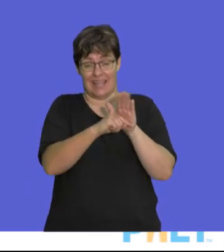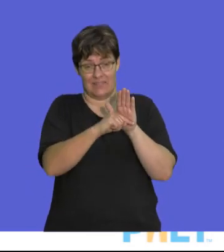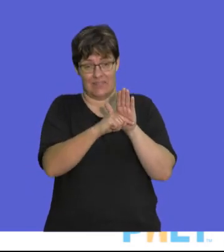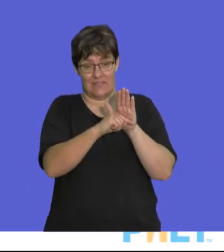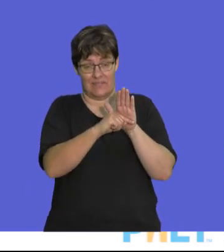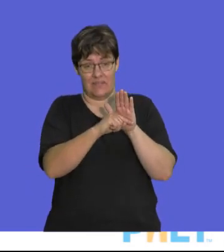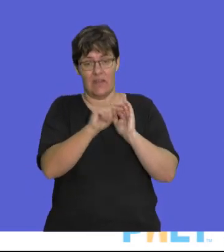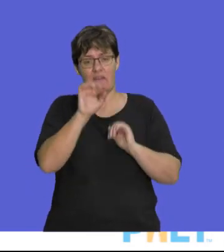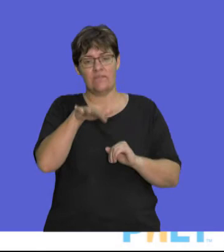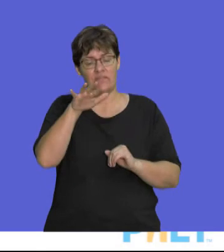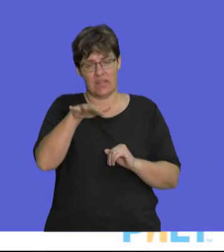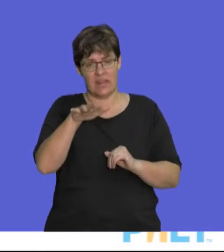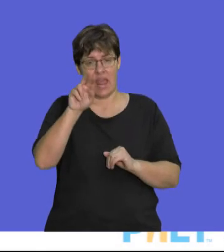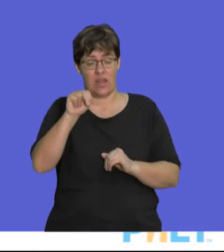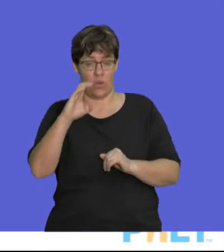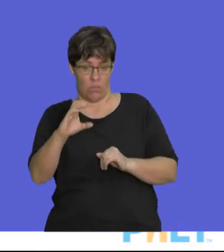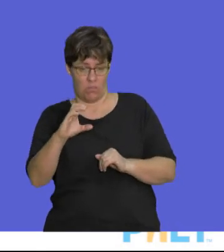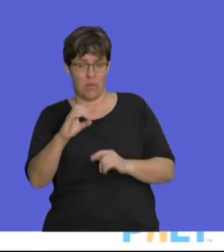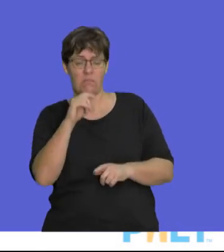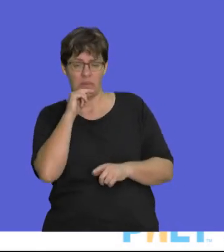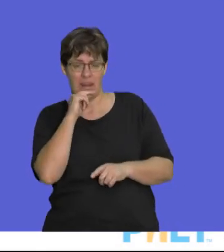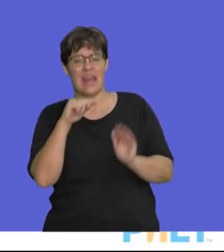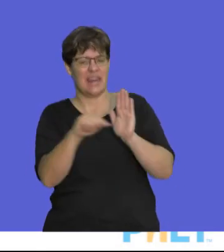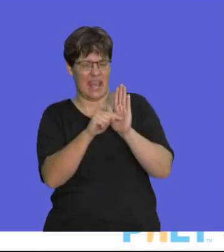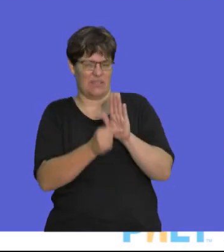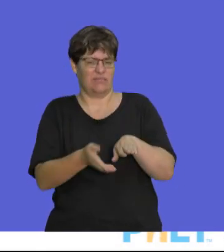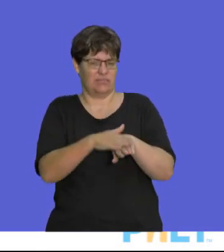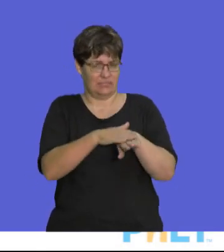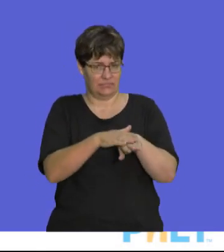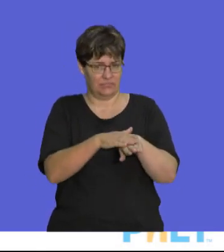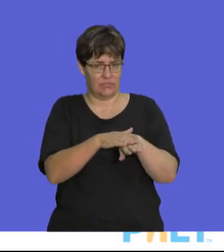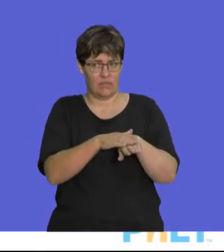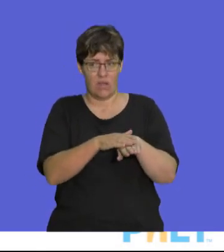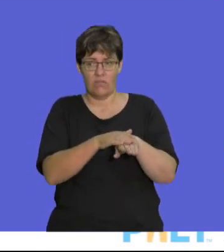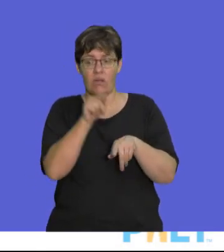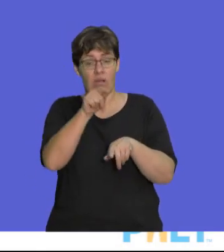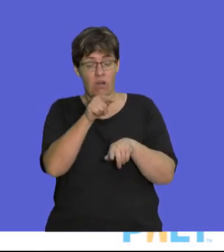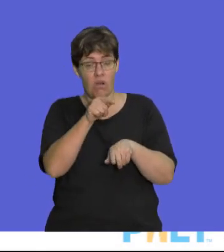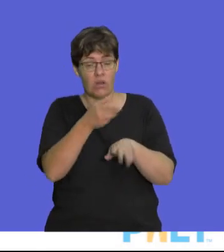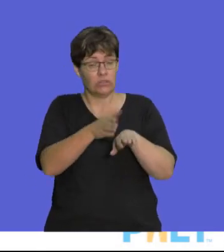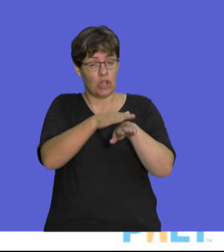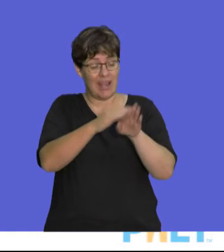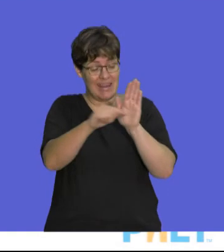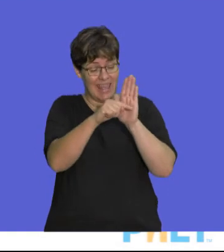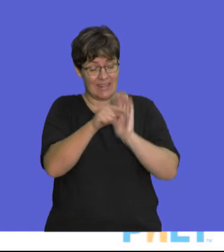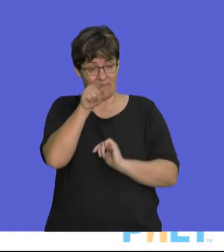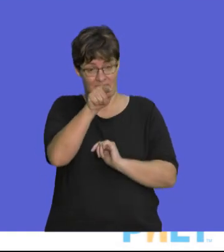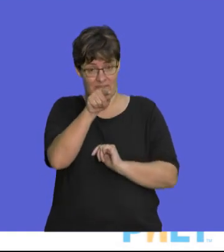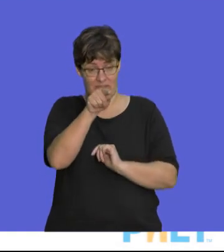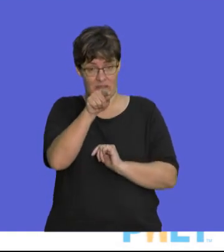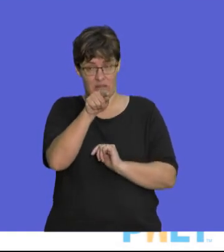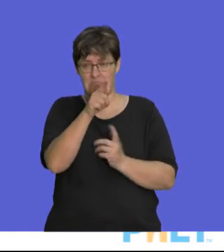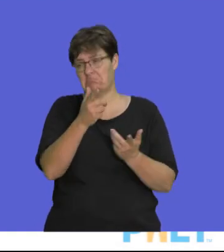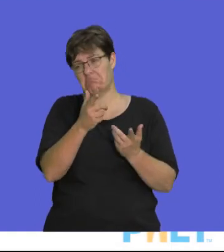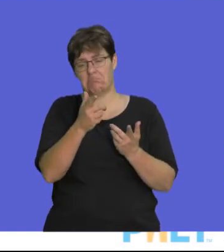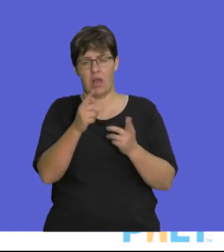15 nanocoulombs is actually a negative charge. So if the charge is negative, it says to us that, let's